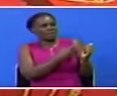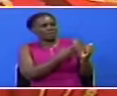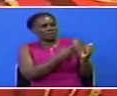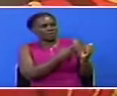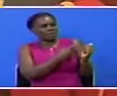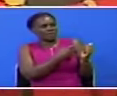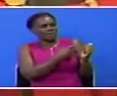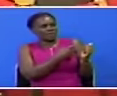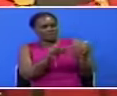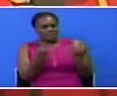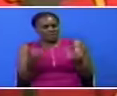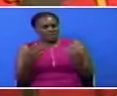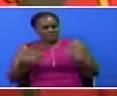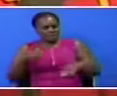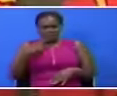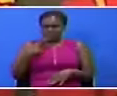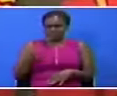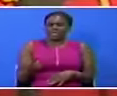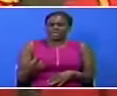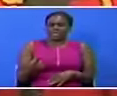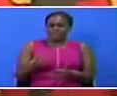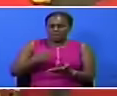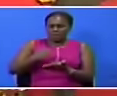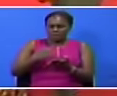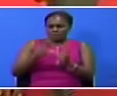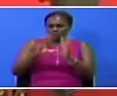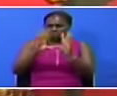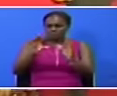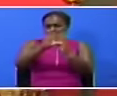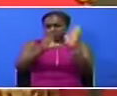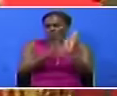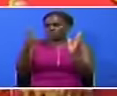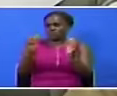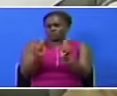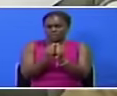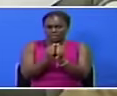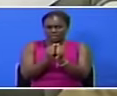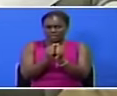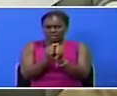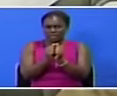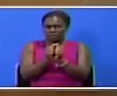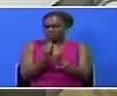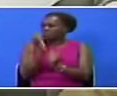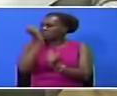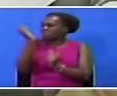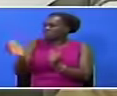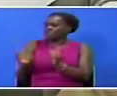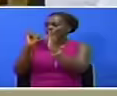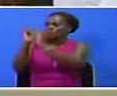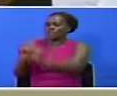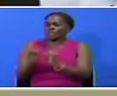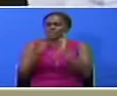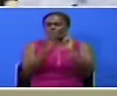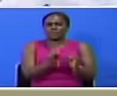While most observers argue that drafters of the 2010 Constitution overlooked the potential of independent